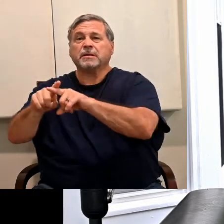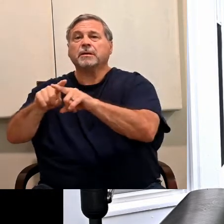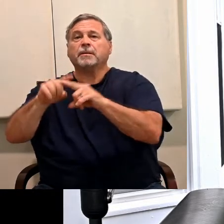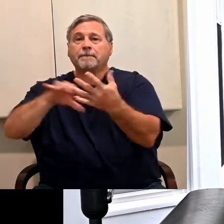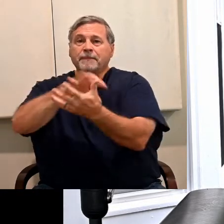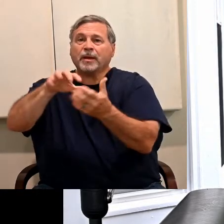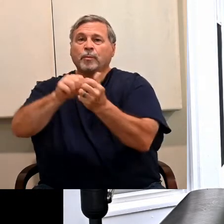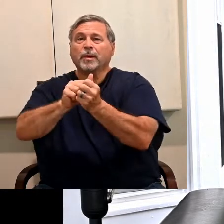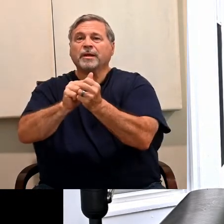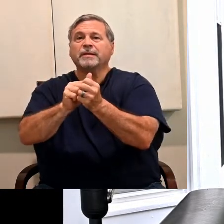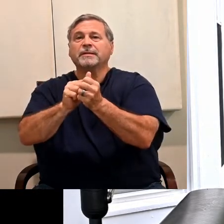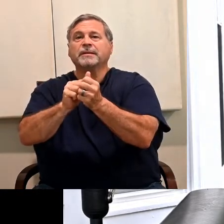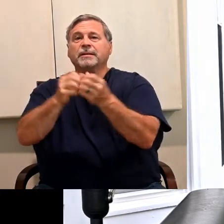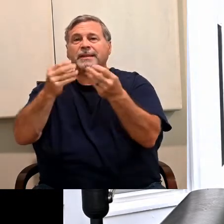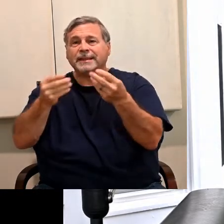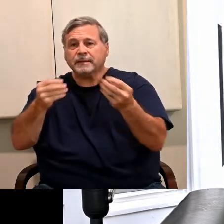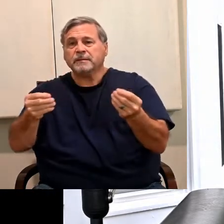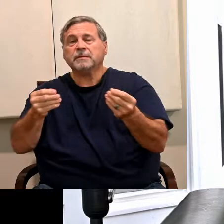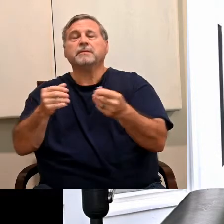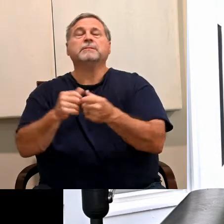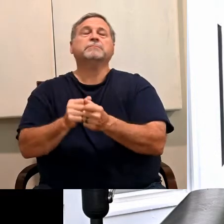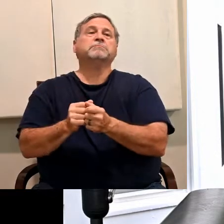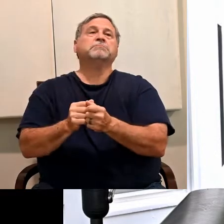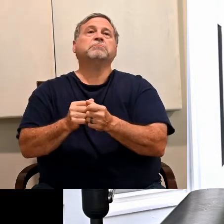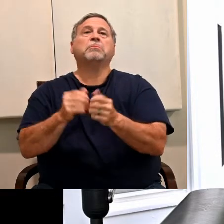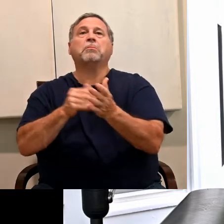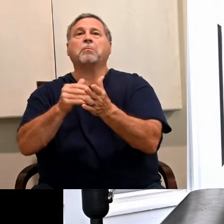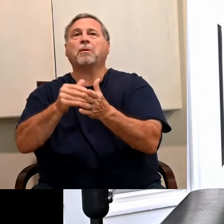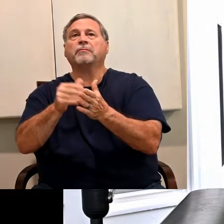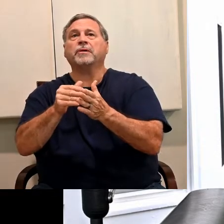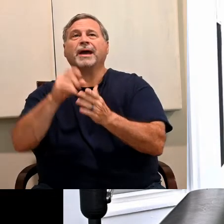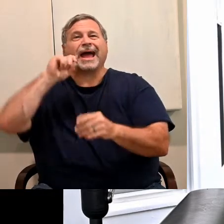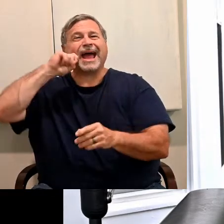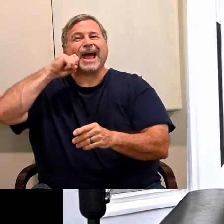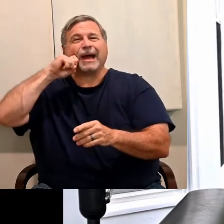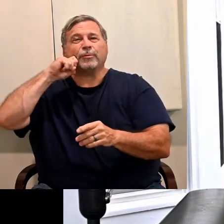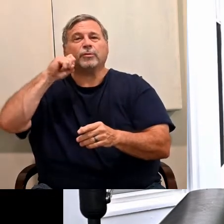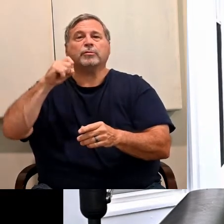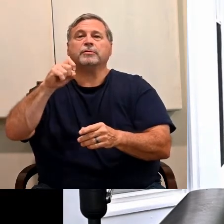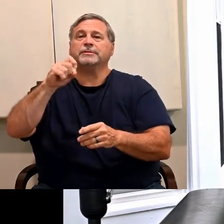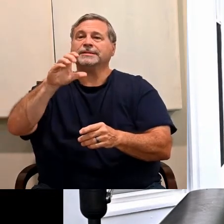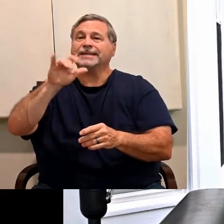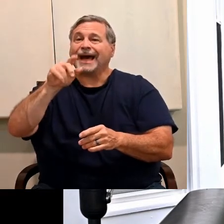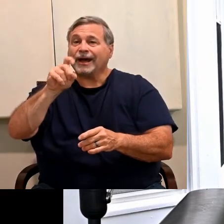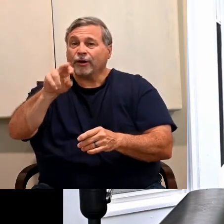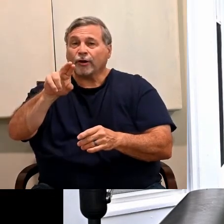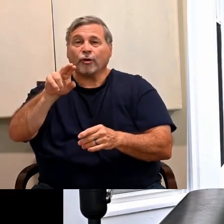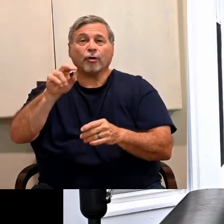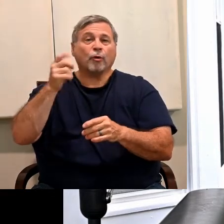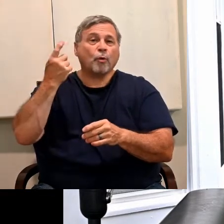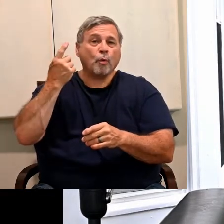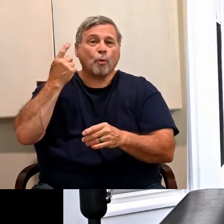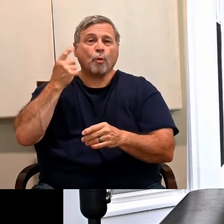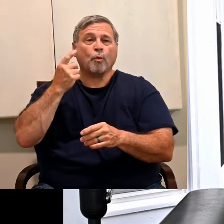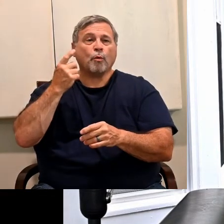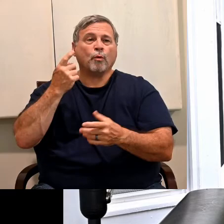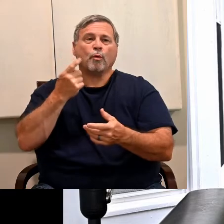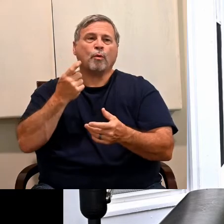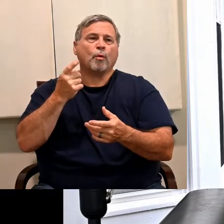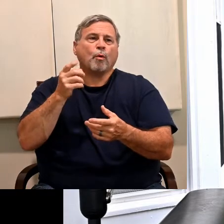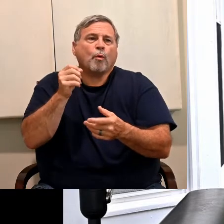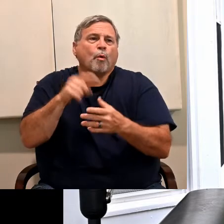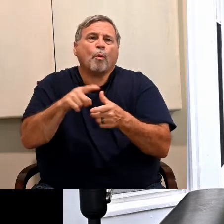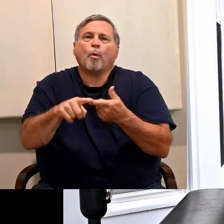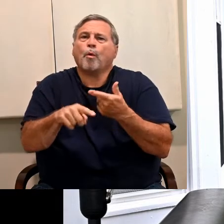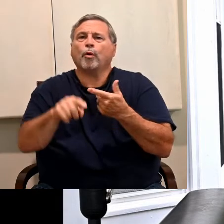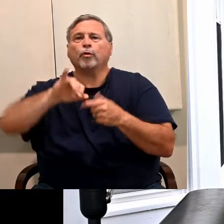powders mixed with the liquids. Often, again, an apple cider apple juice is used in